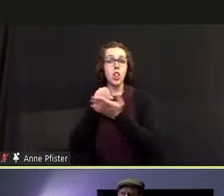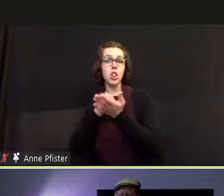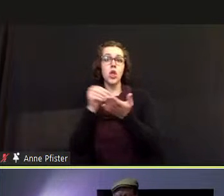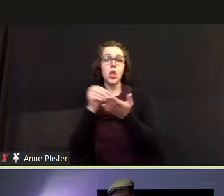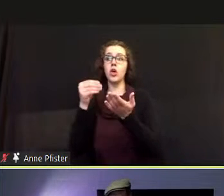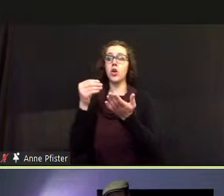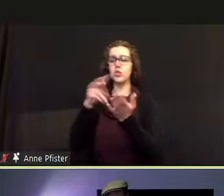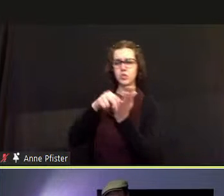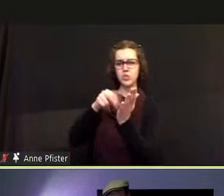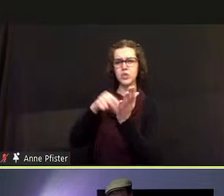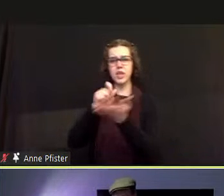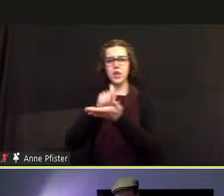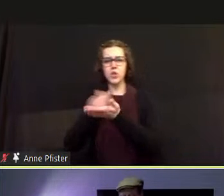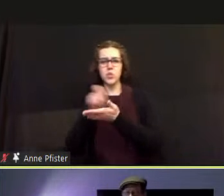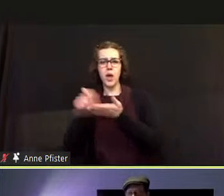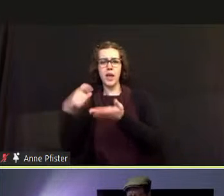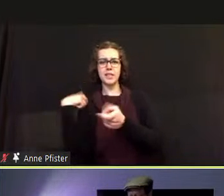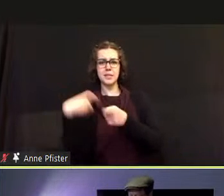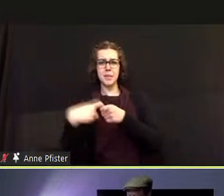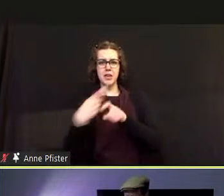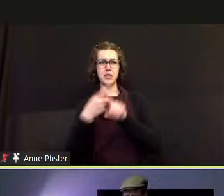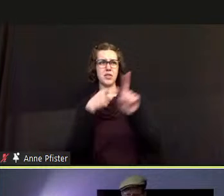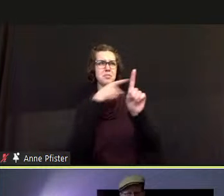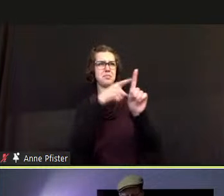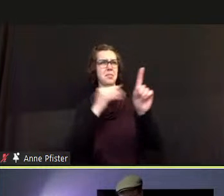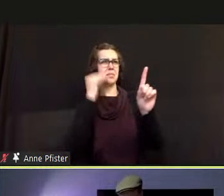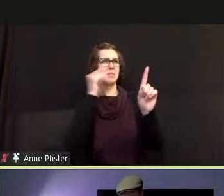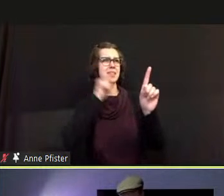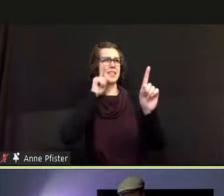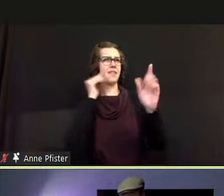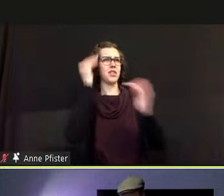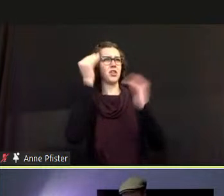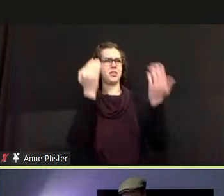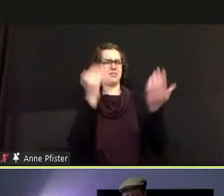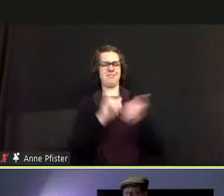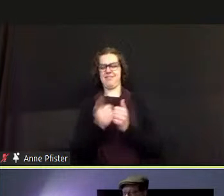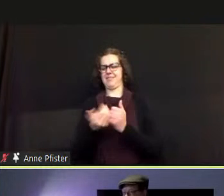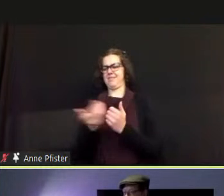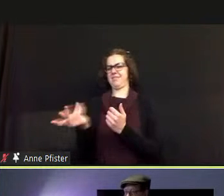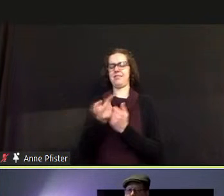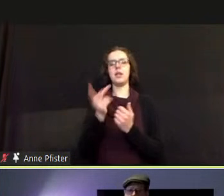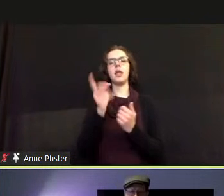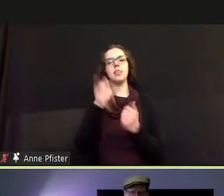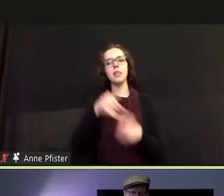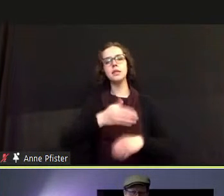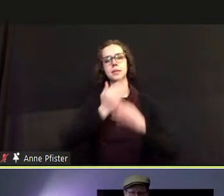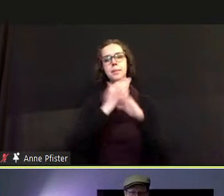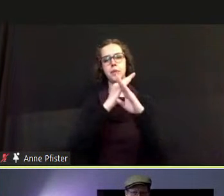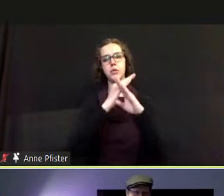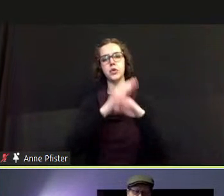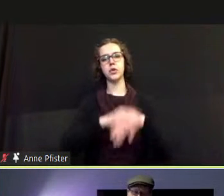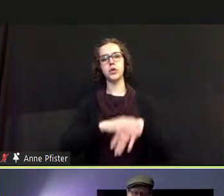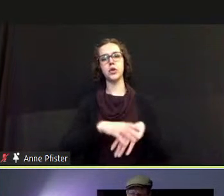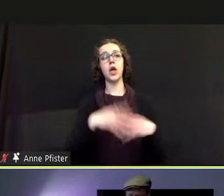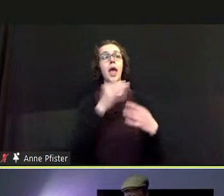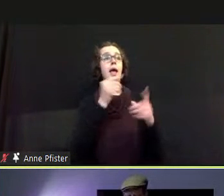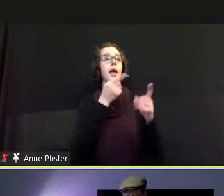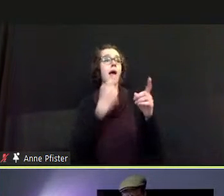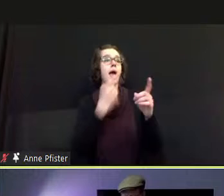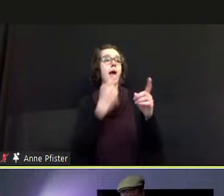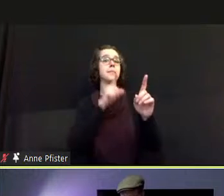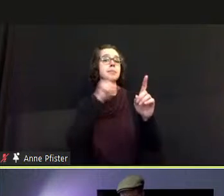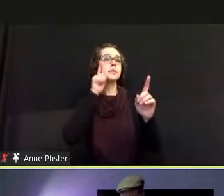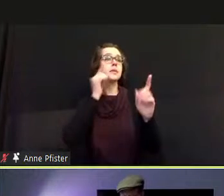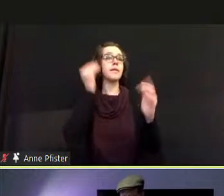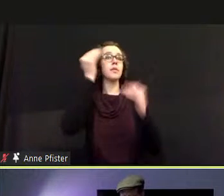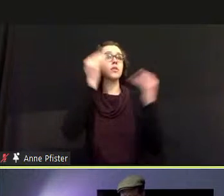How could that happen? That becomes a barrier. And then when they are hired by the schools, they're inevitably in